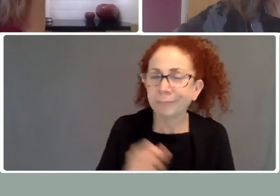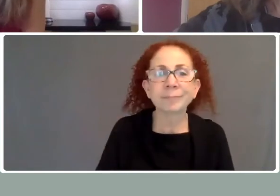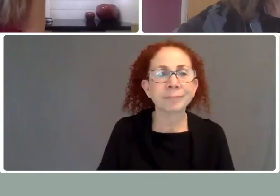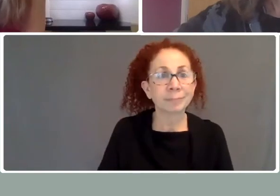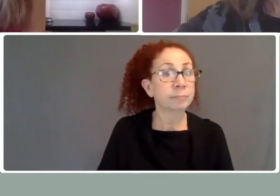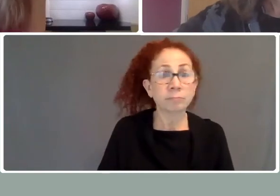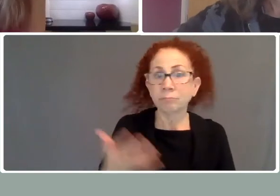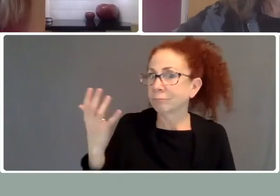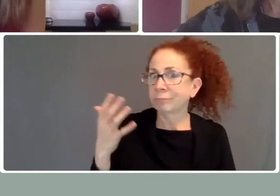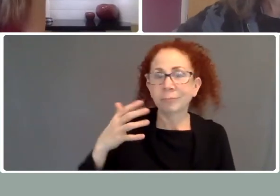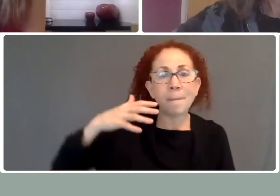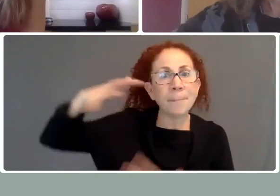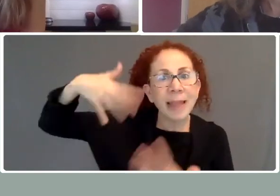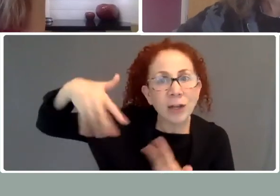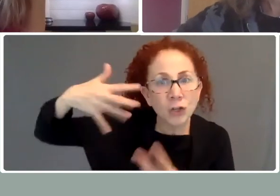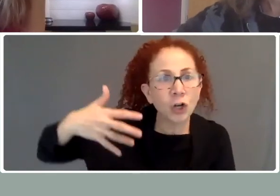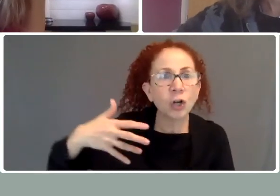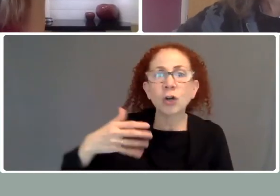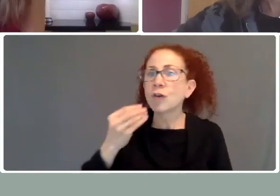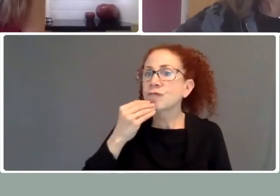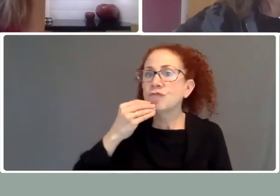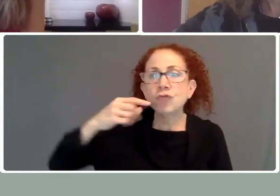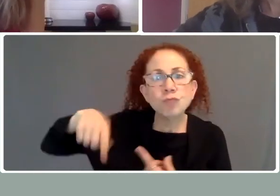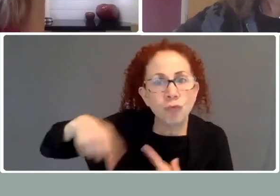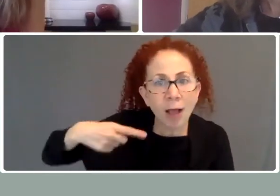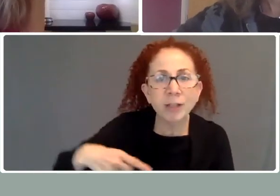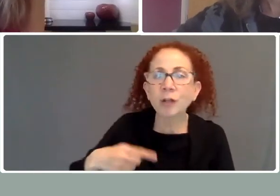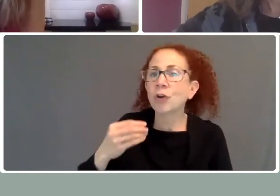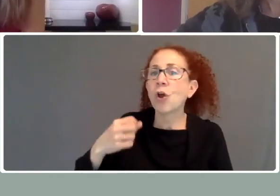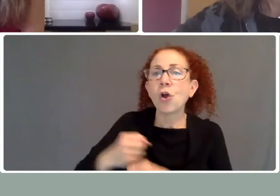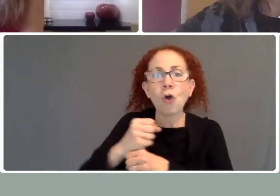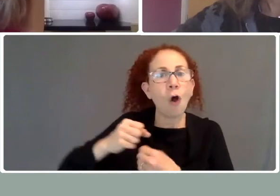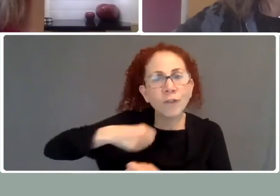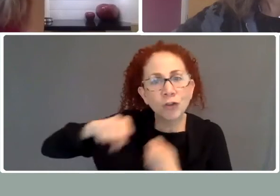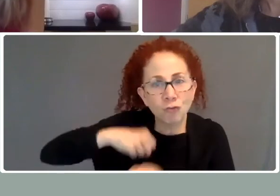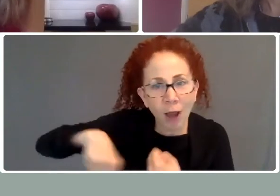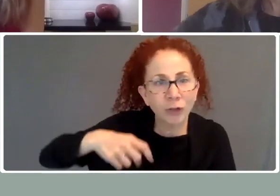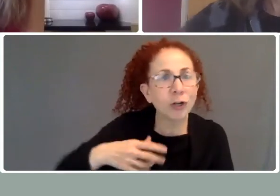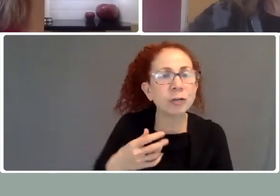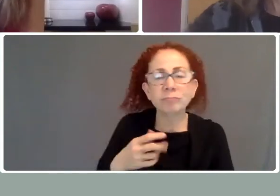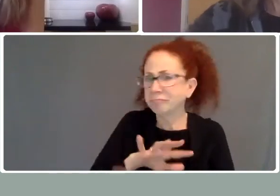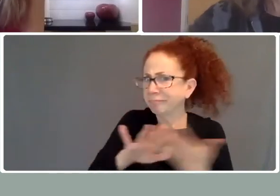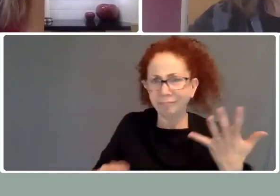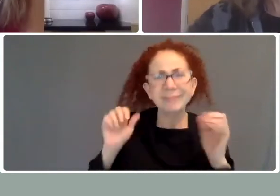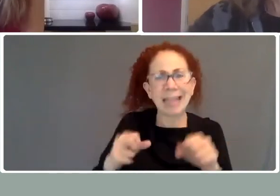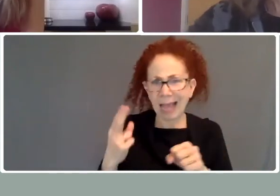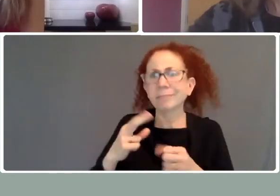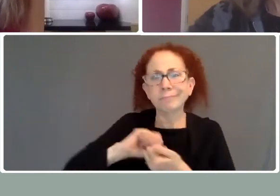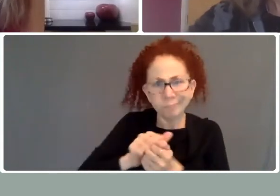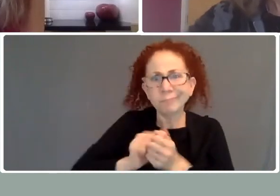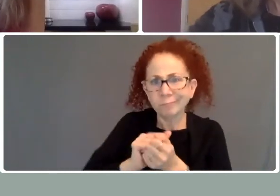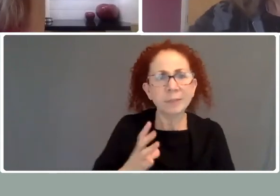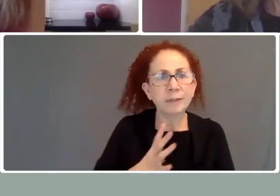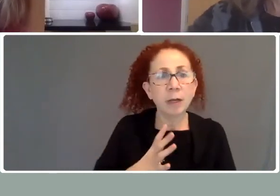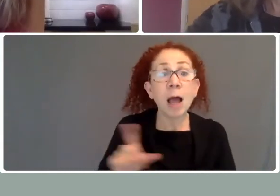Yeah, you can put it in your blender, your food processor, your coffee grinder. Yes, any and all of the above. It works great. I